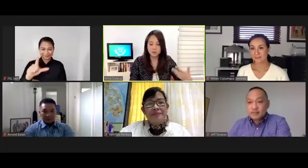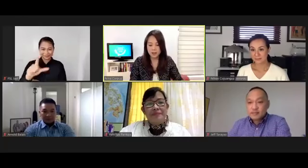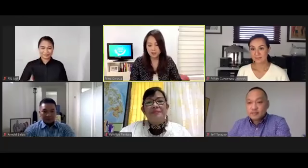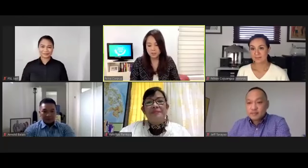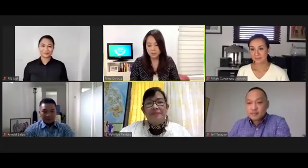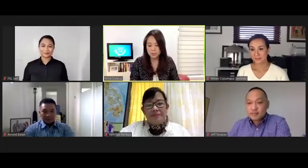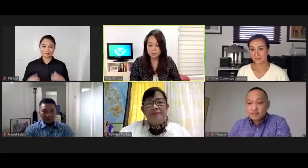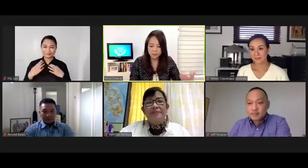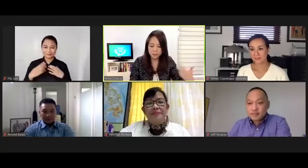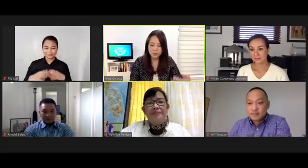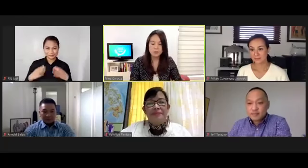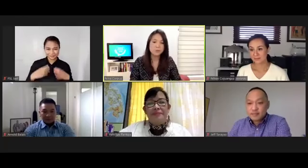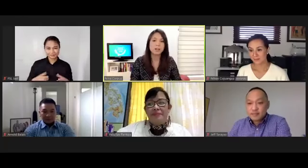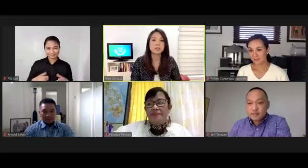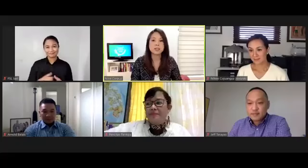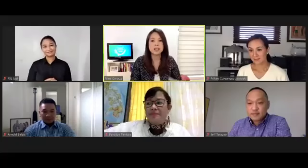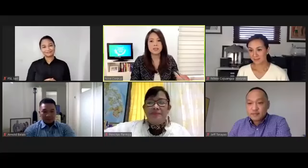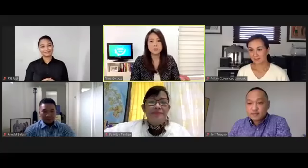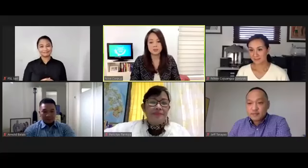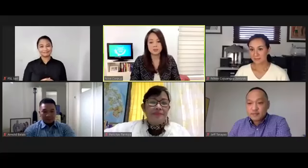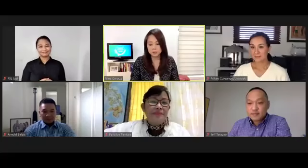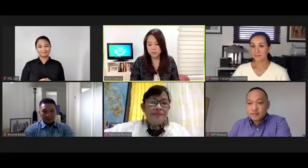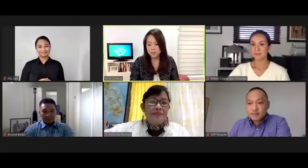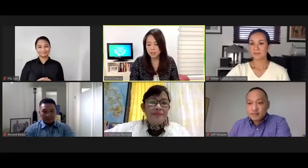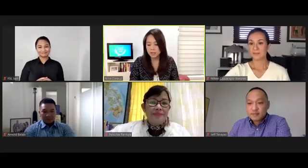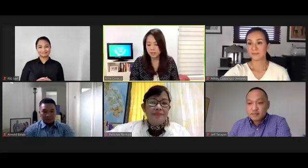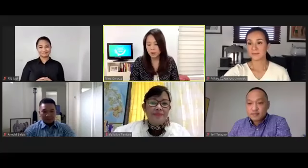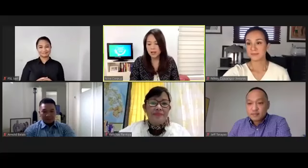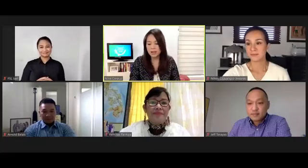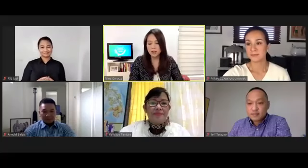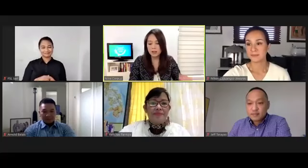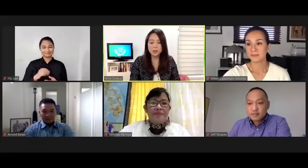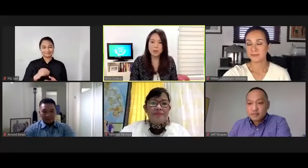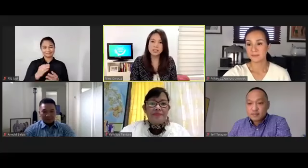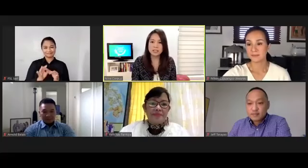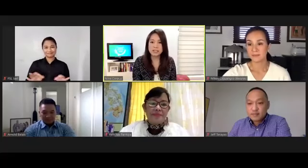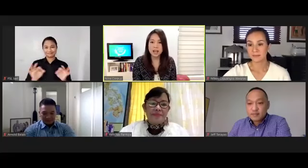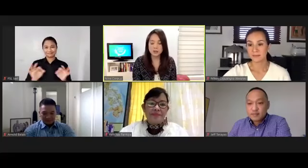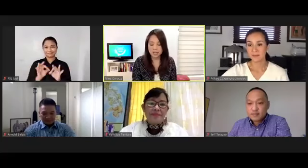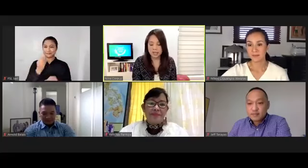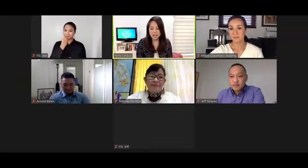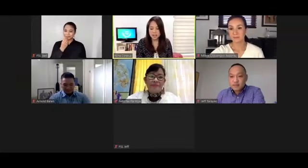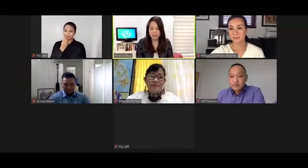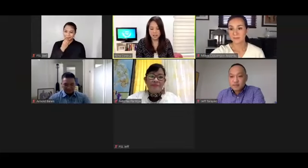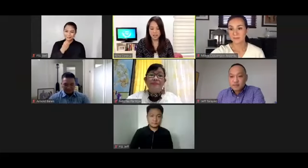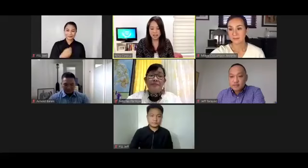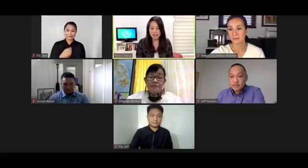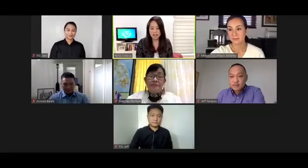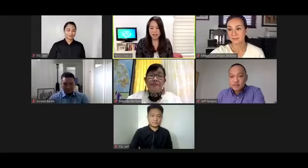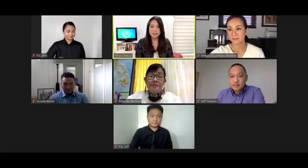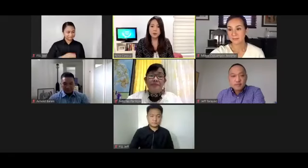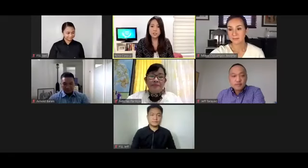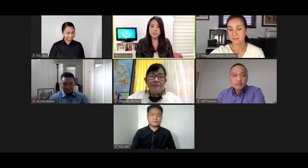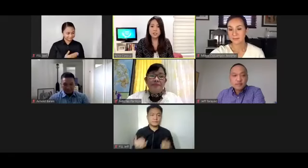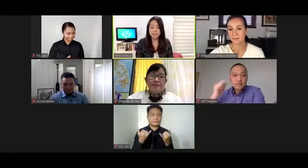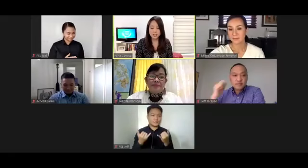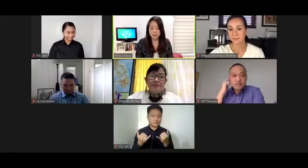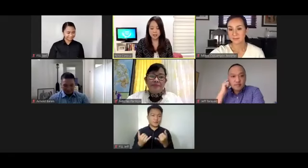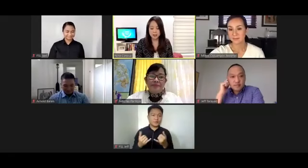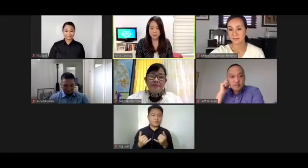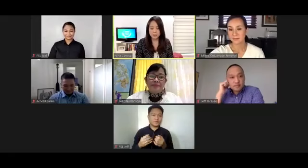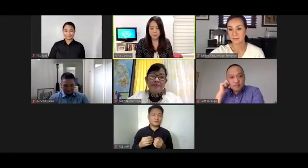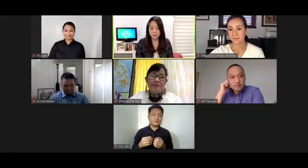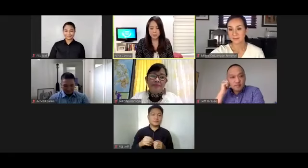is now the in thing. Unfortunately, we've heard of instances where coffee is being imported from our